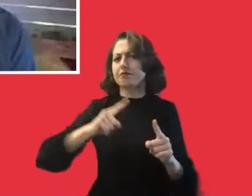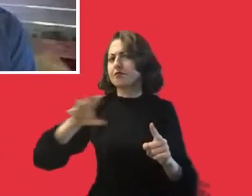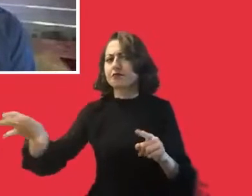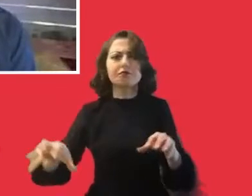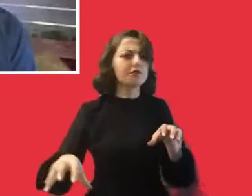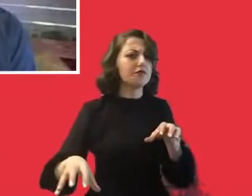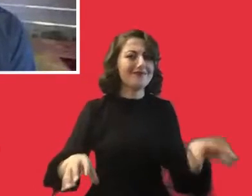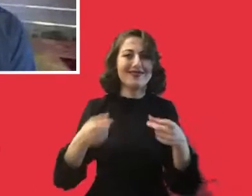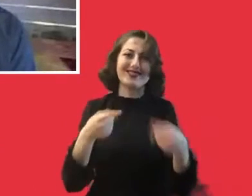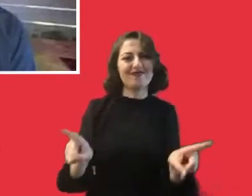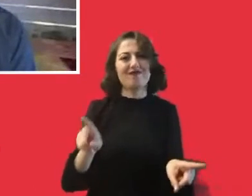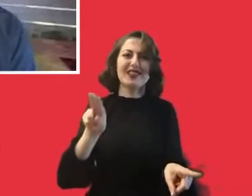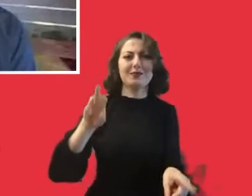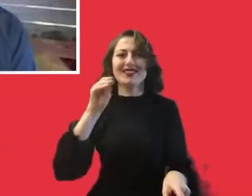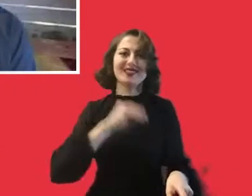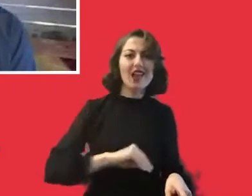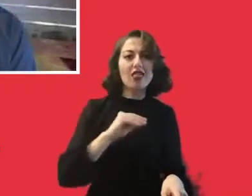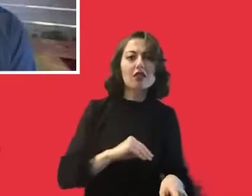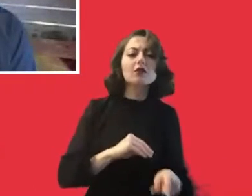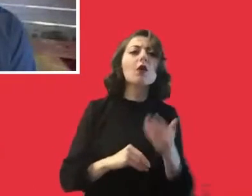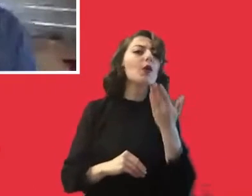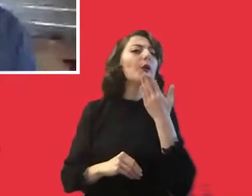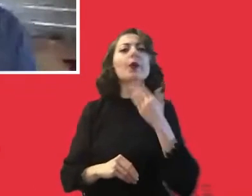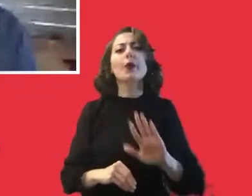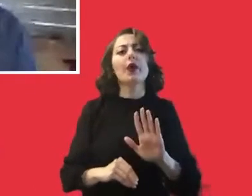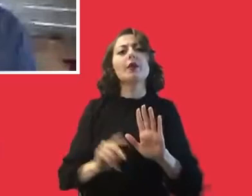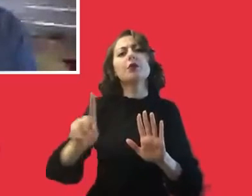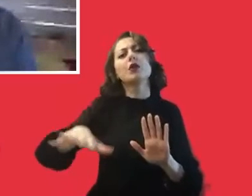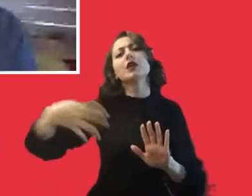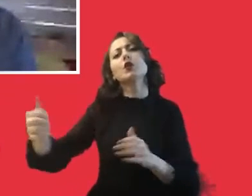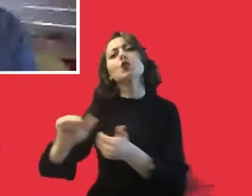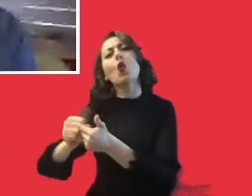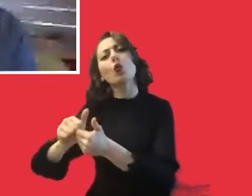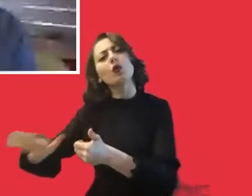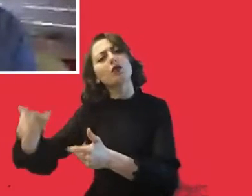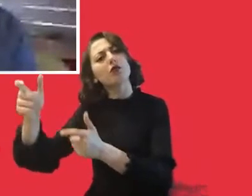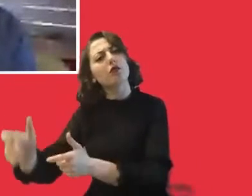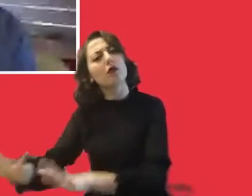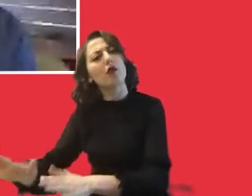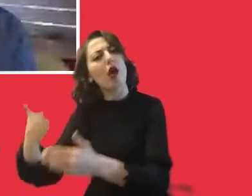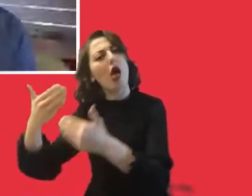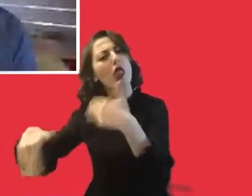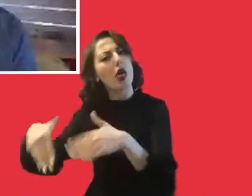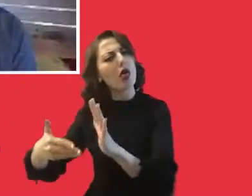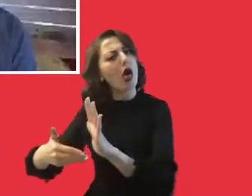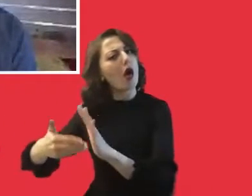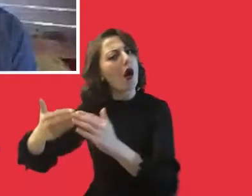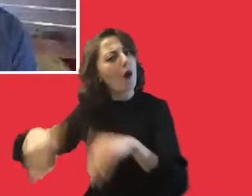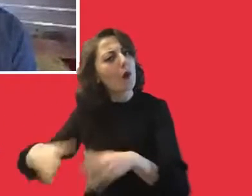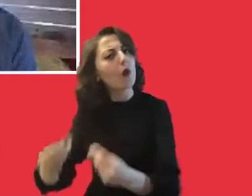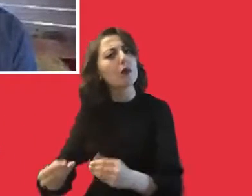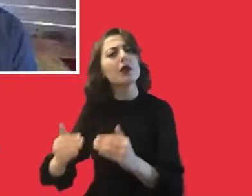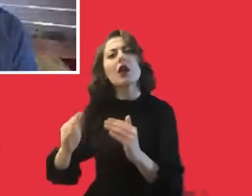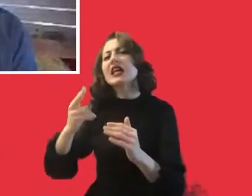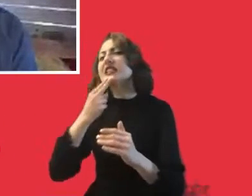different axes, even though they seem differently, in both of the axes, one is the sports and the other one is the rights of the